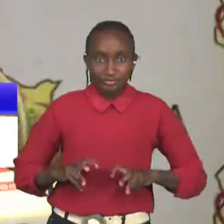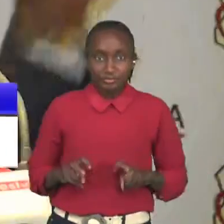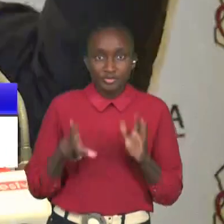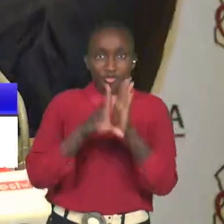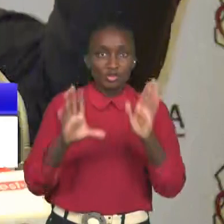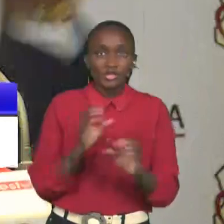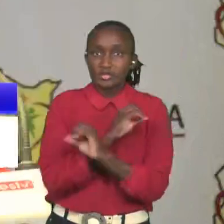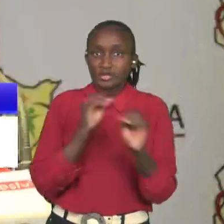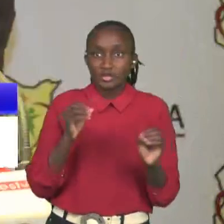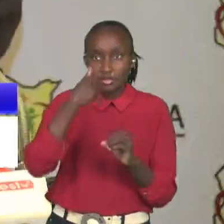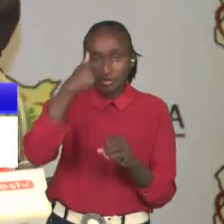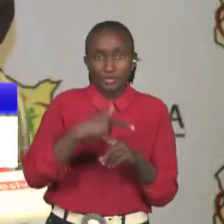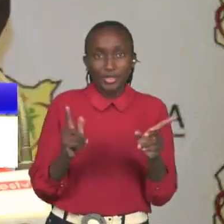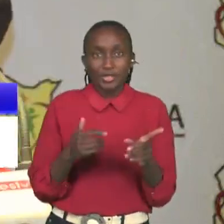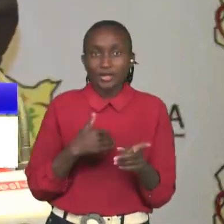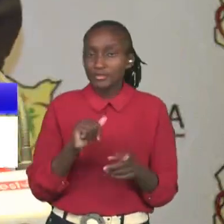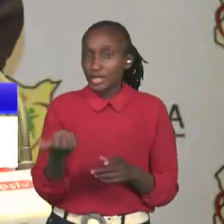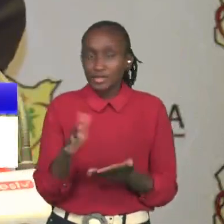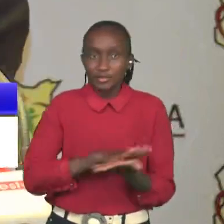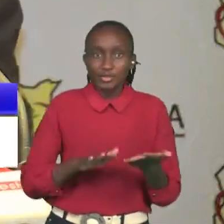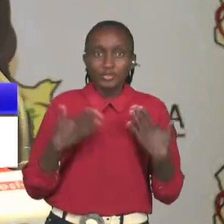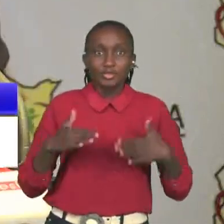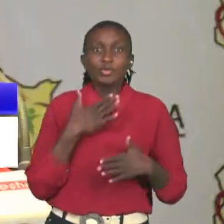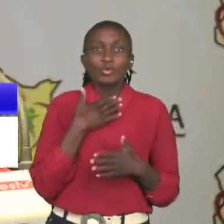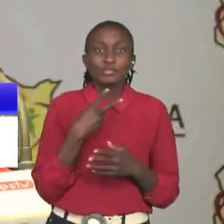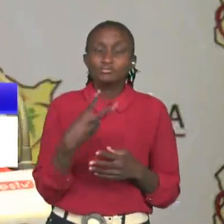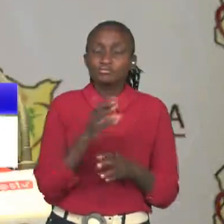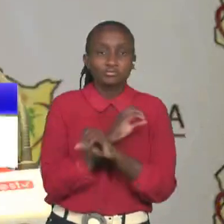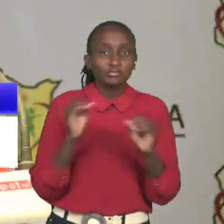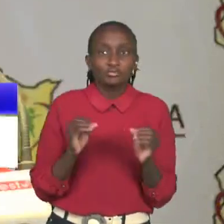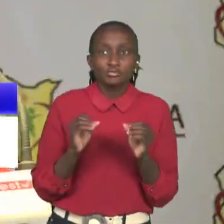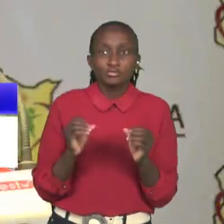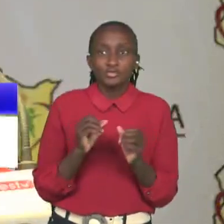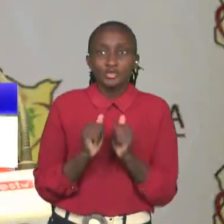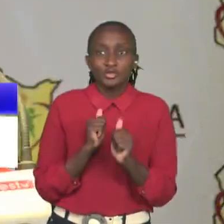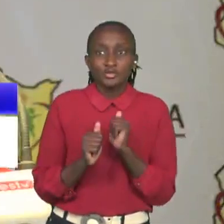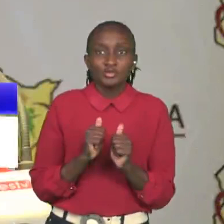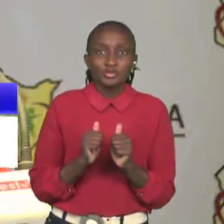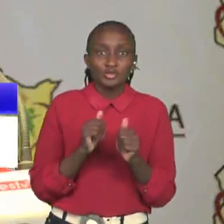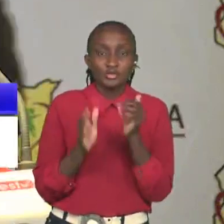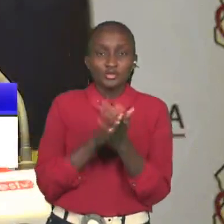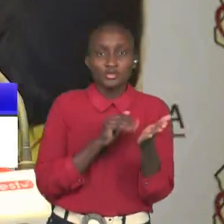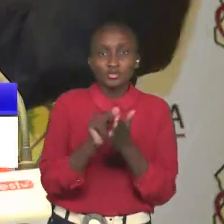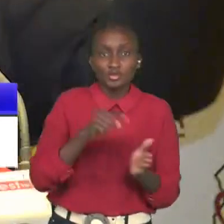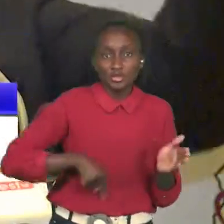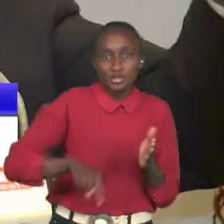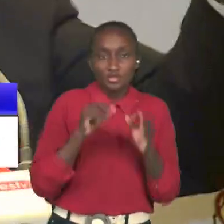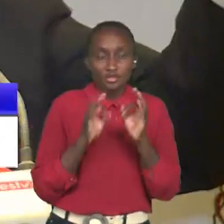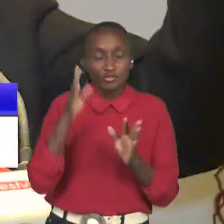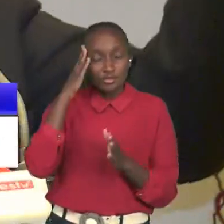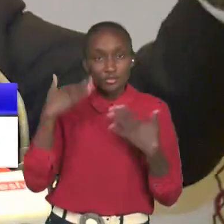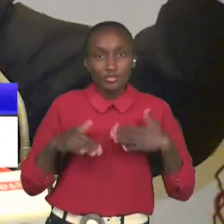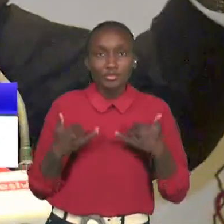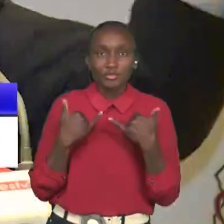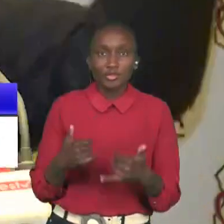and all that, but there's somewhere where people don't want to talk about. Because now this fear is the one which is going to consume us. So if we know the people now,